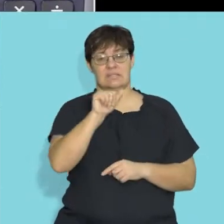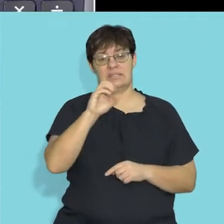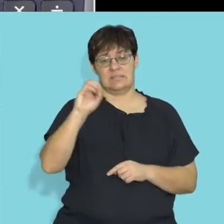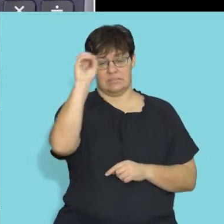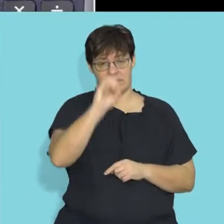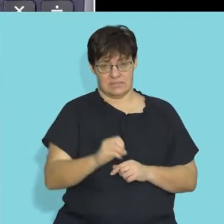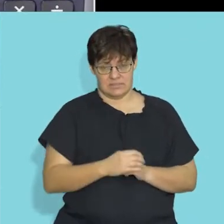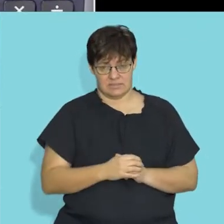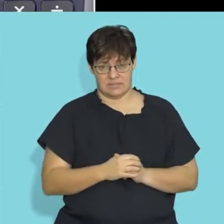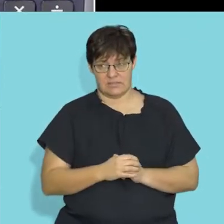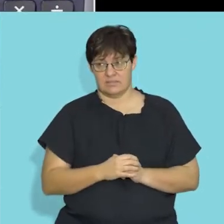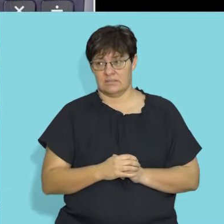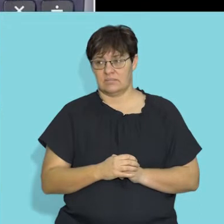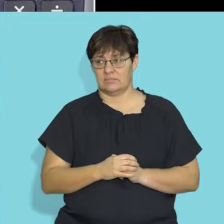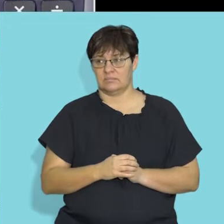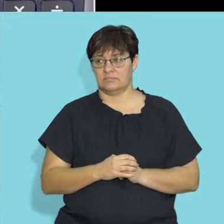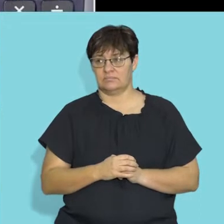your 60%